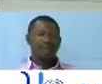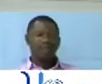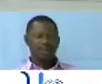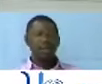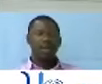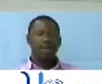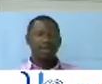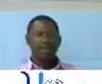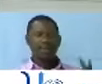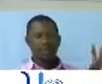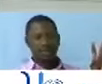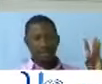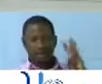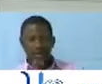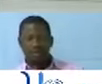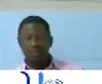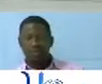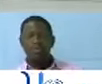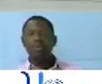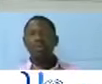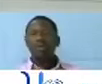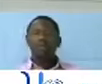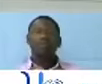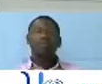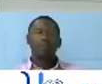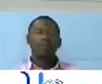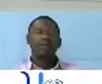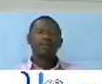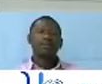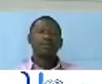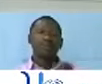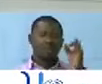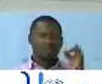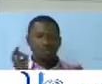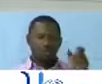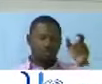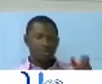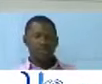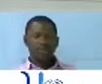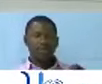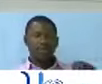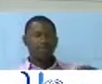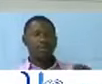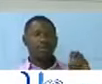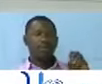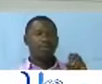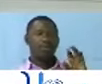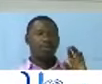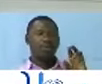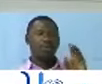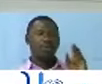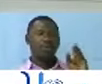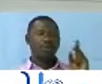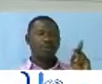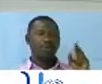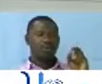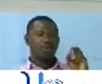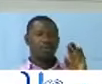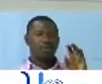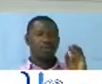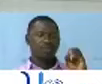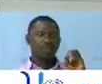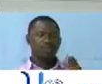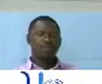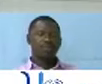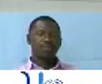Justice Yvonne Mukoro. Amone itemen ñeneen ño xamne kurel ku len jité won moy Justice Emmanuel Mukoro of the